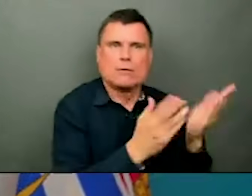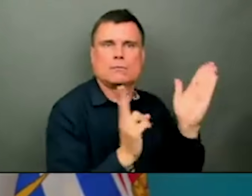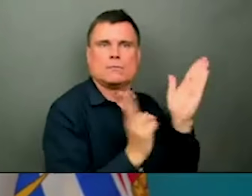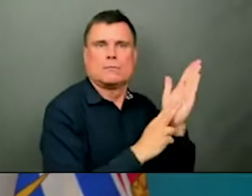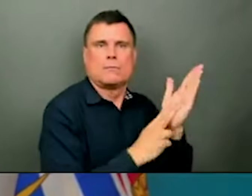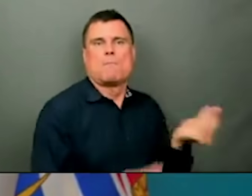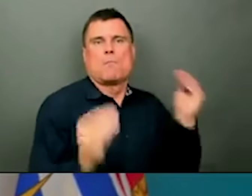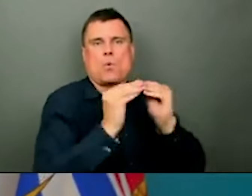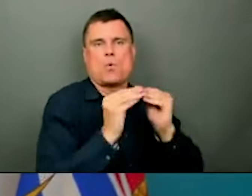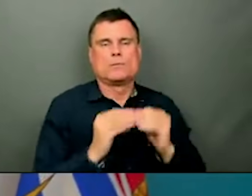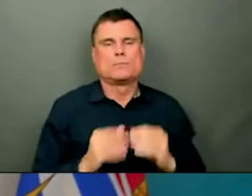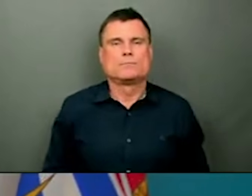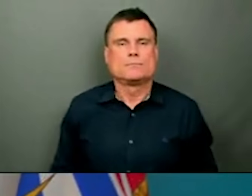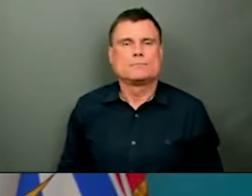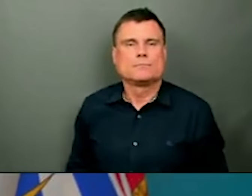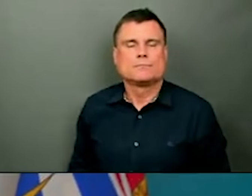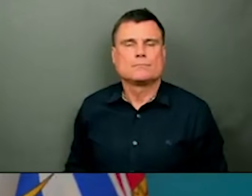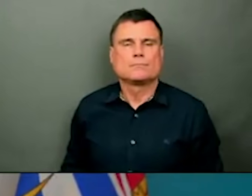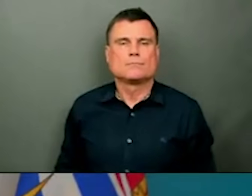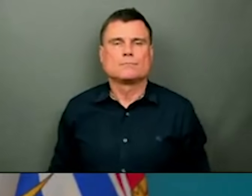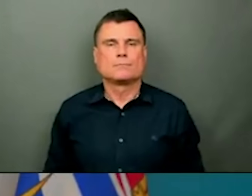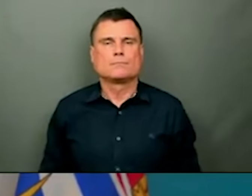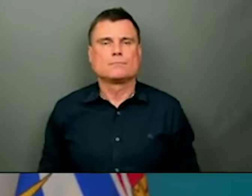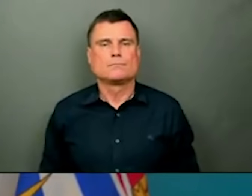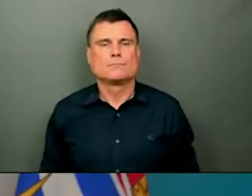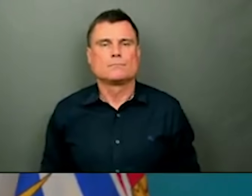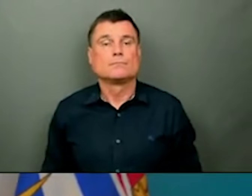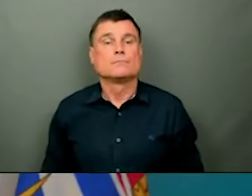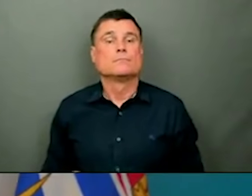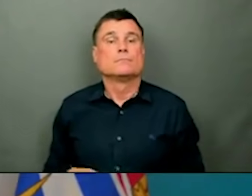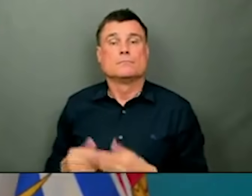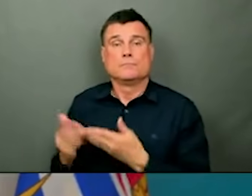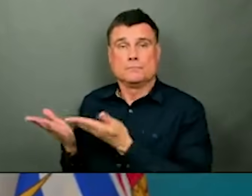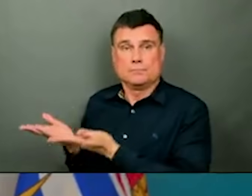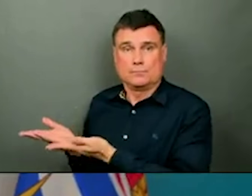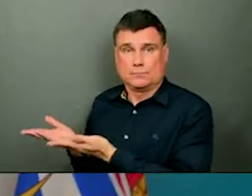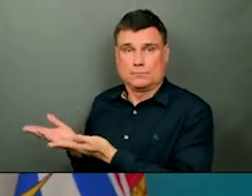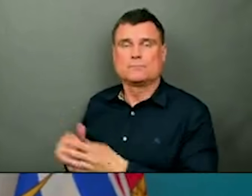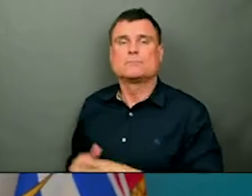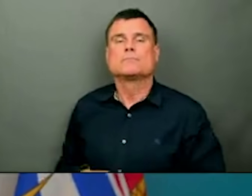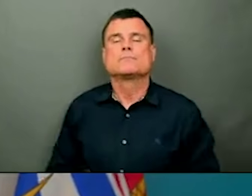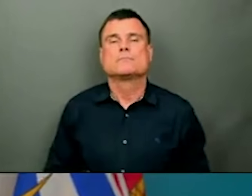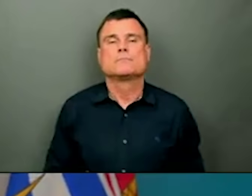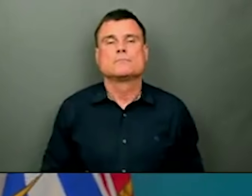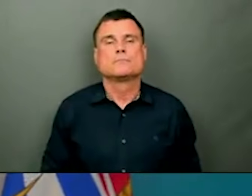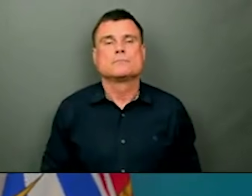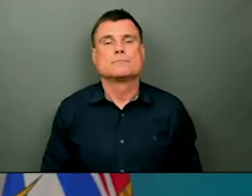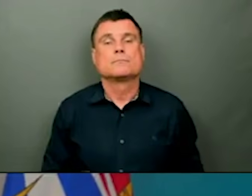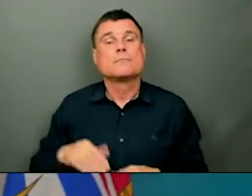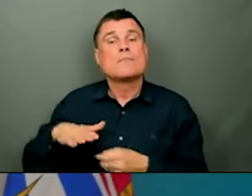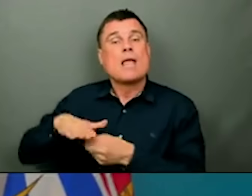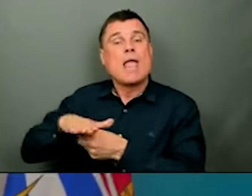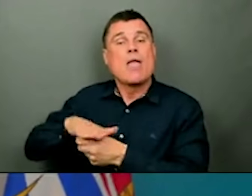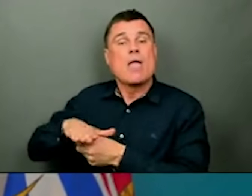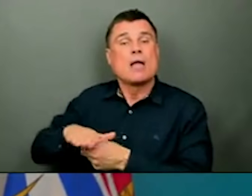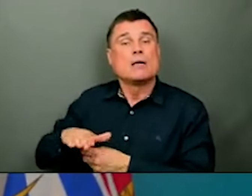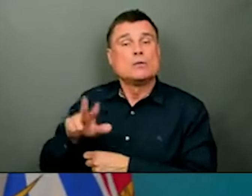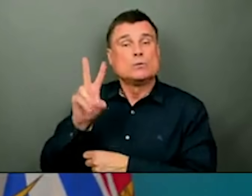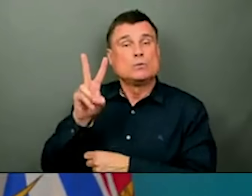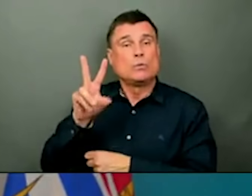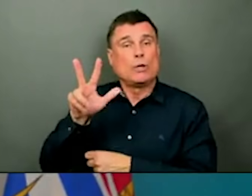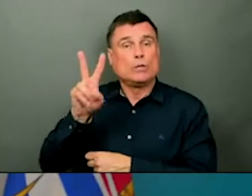Yeah, and just briefly, in the two Surrey local health areas, 233 and 234, we now